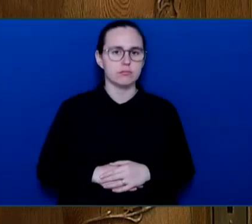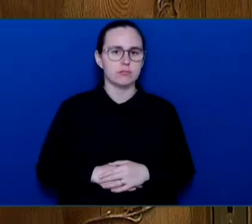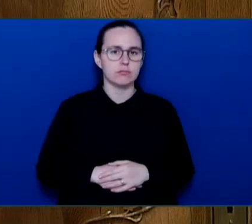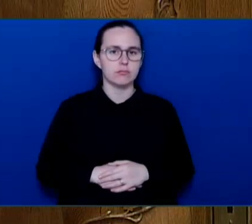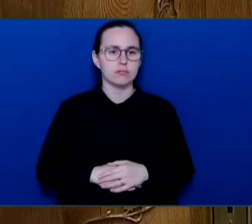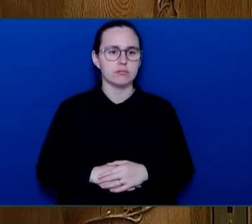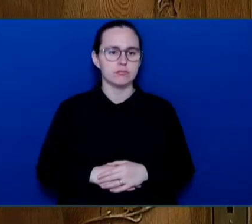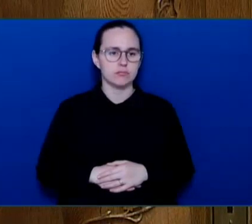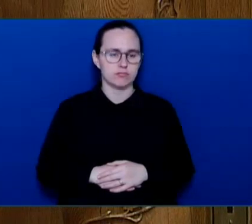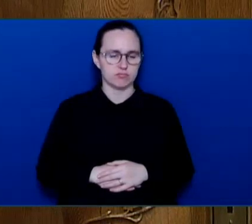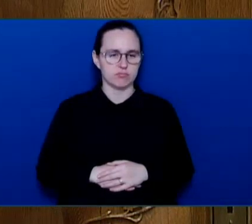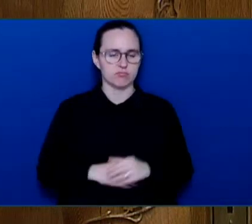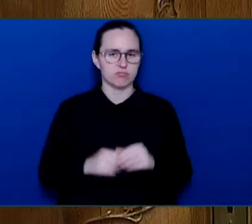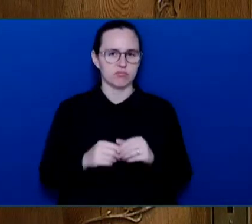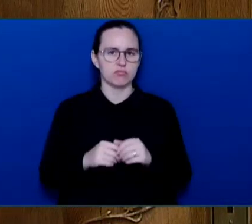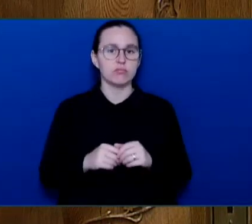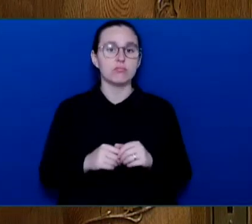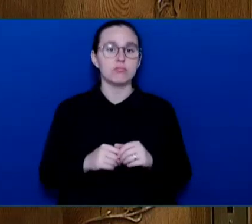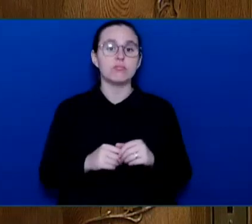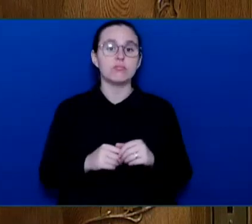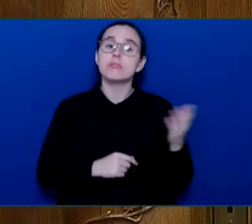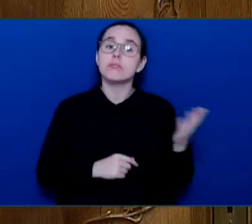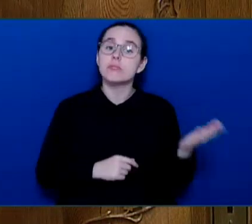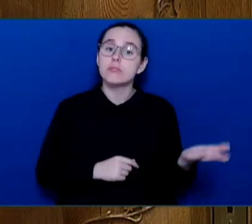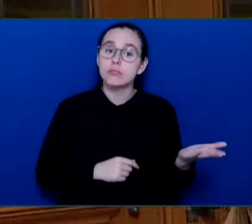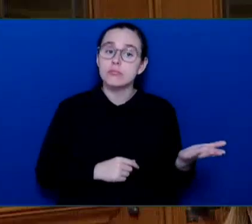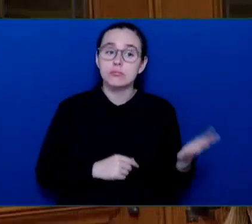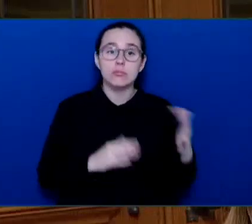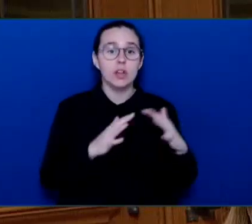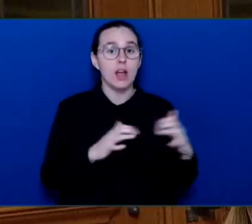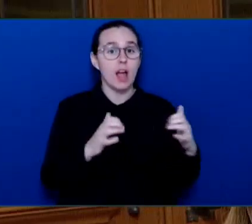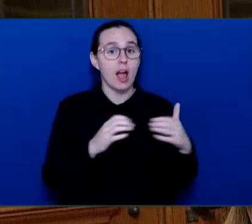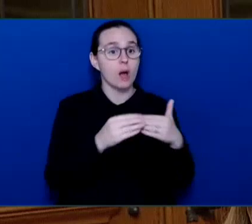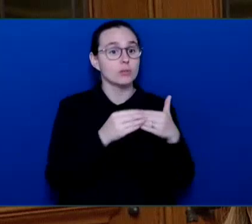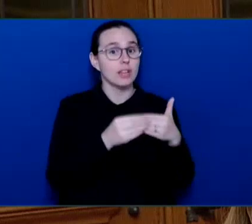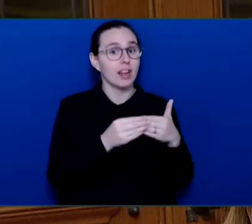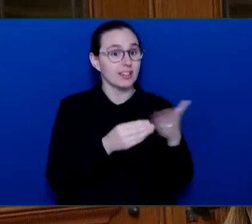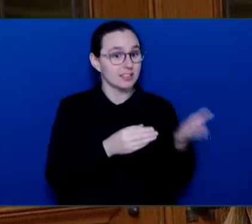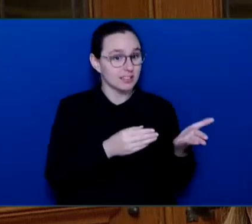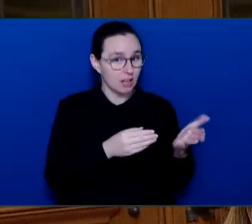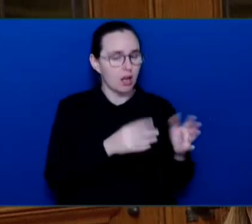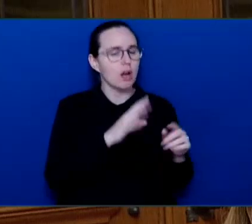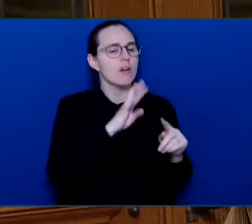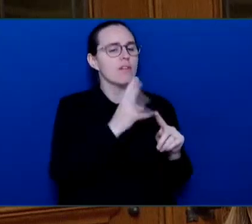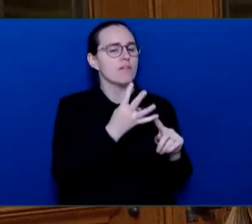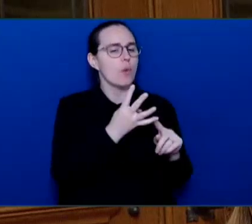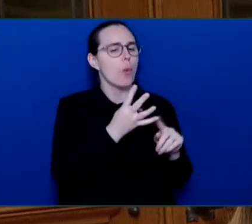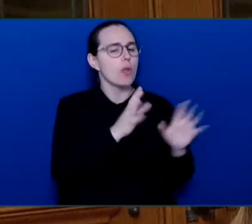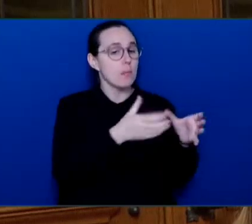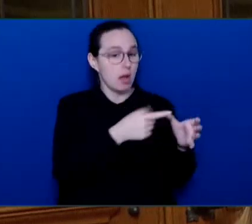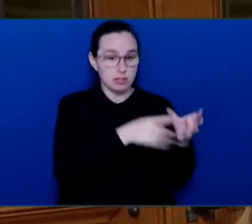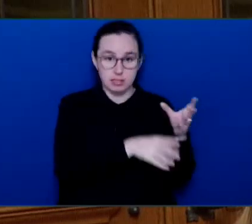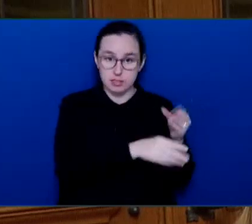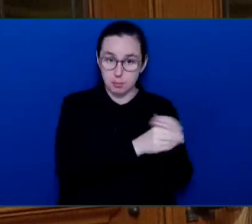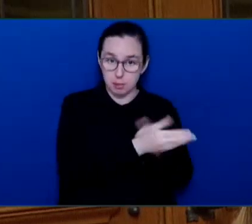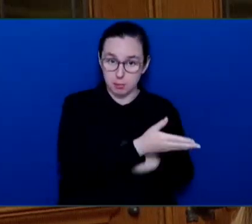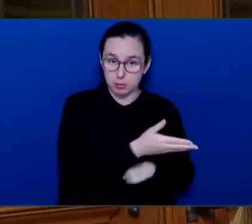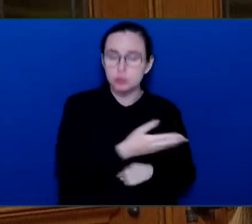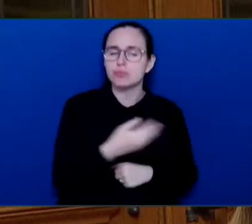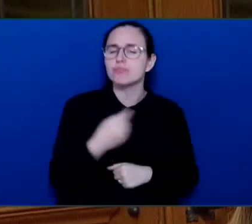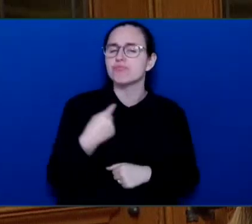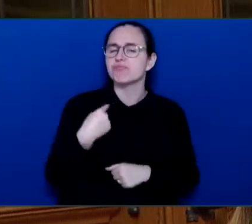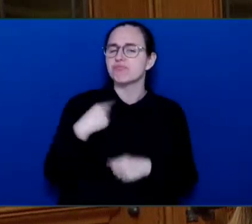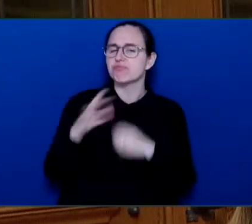House Leader of the Fourth Party, supplemental. Thank you very much, Mr. Speaker. I have a supplemental question on the Office of British Columbia's Provincial Health